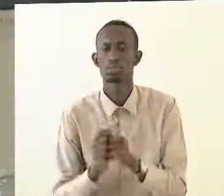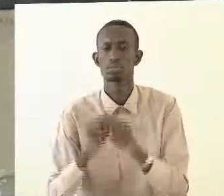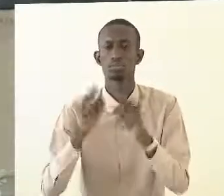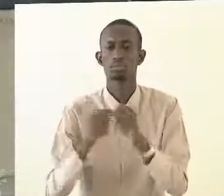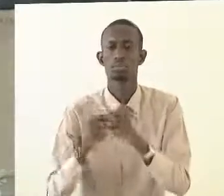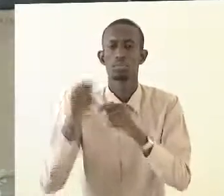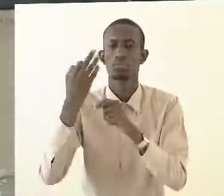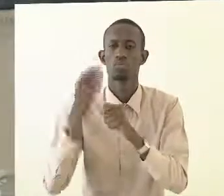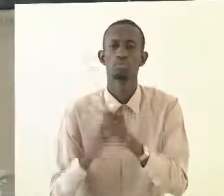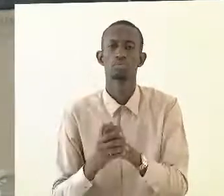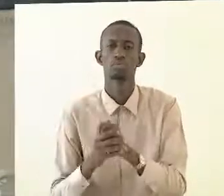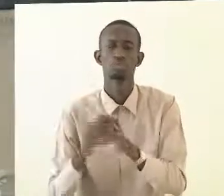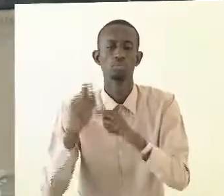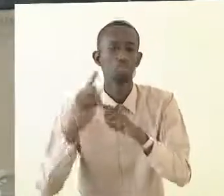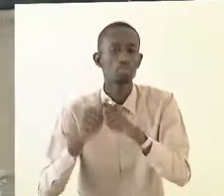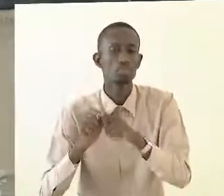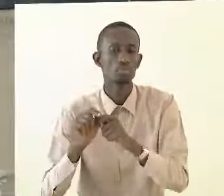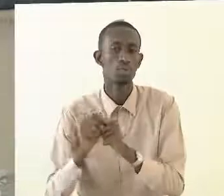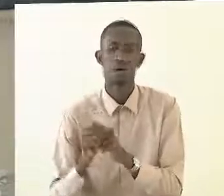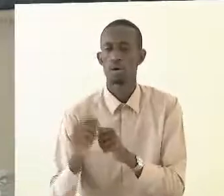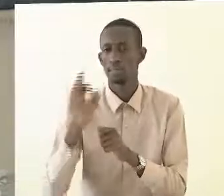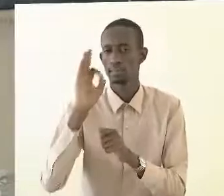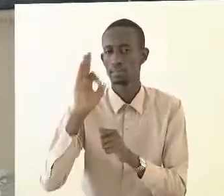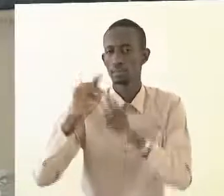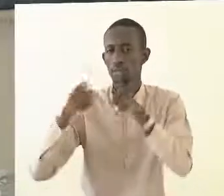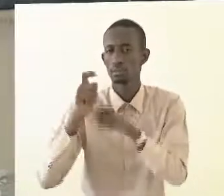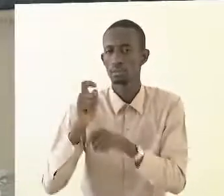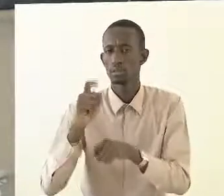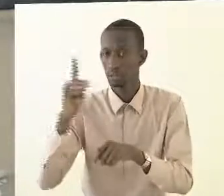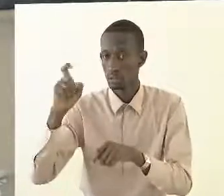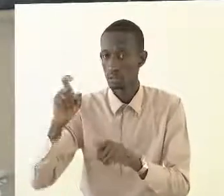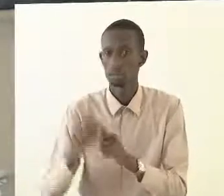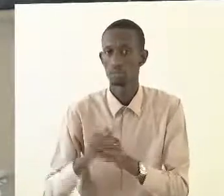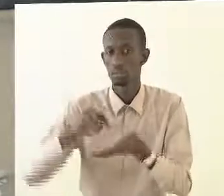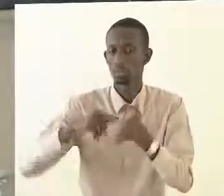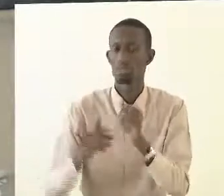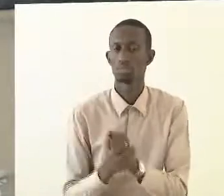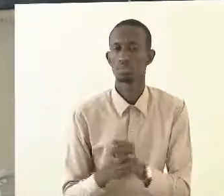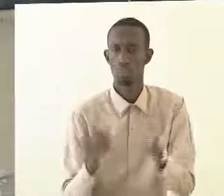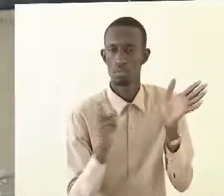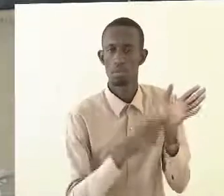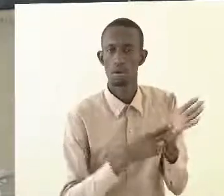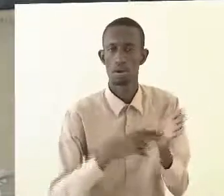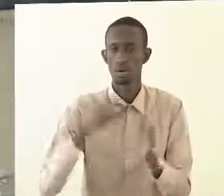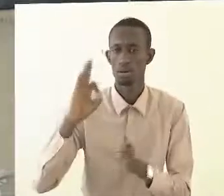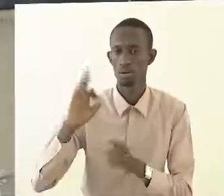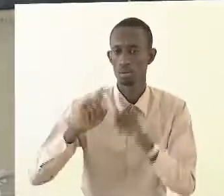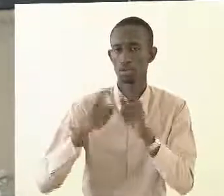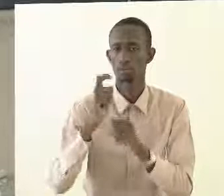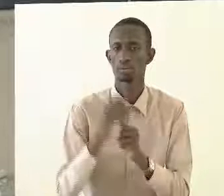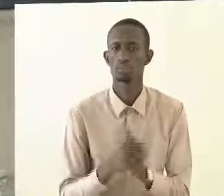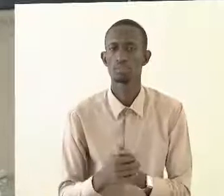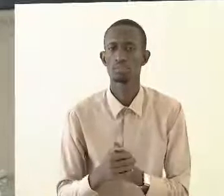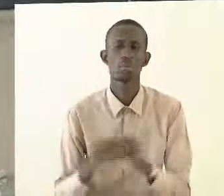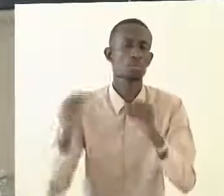dx. And you know when you have this form, immediately you get f of x power